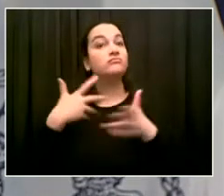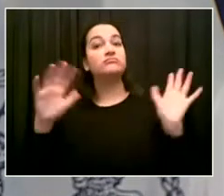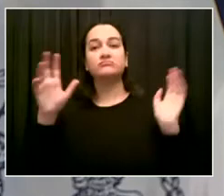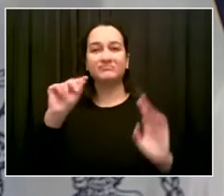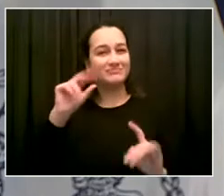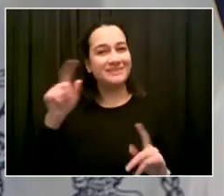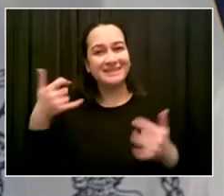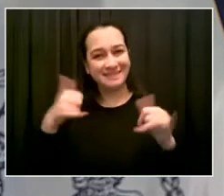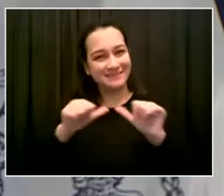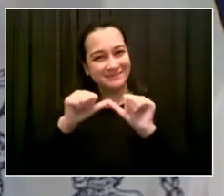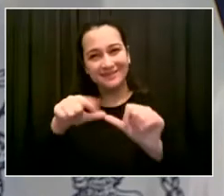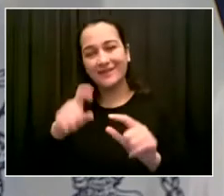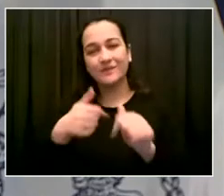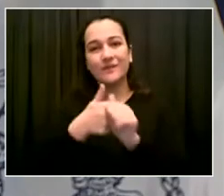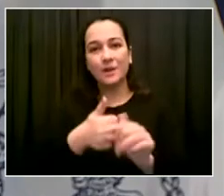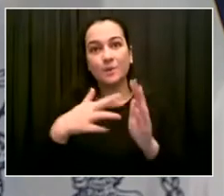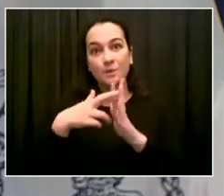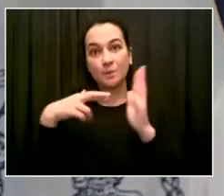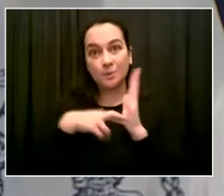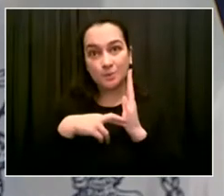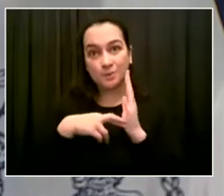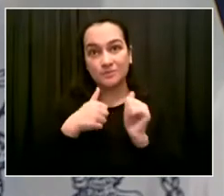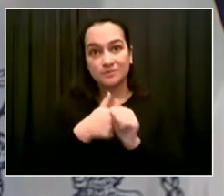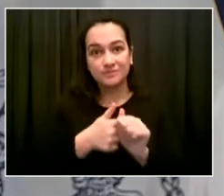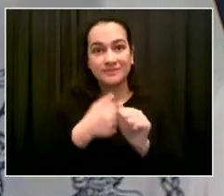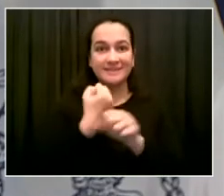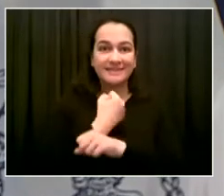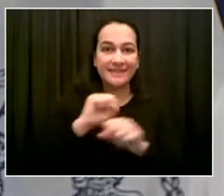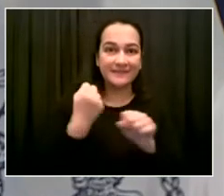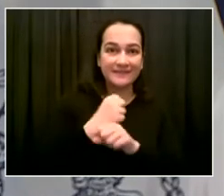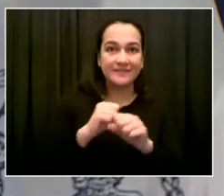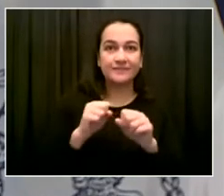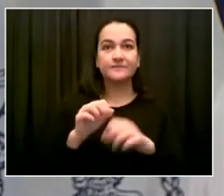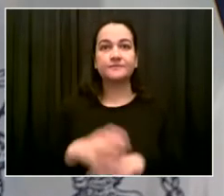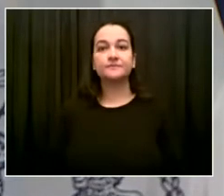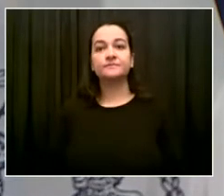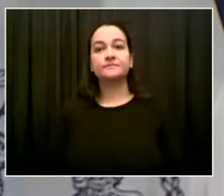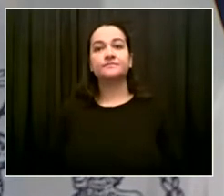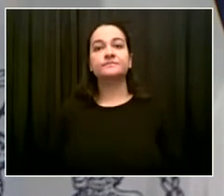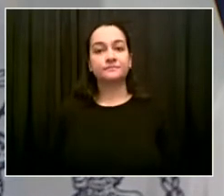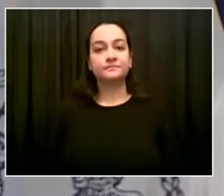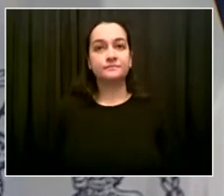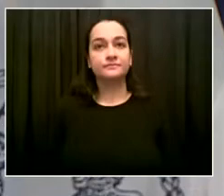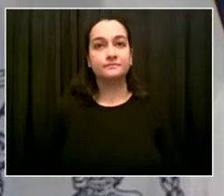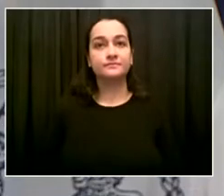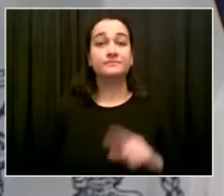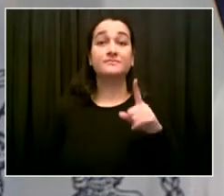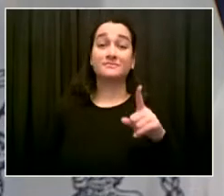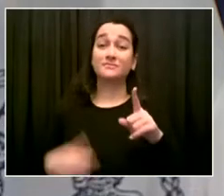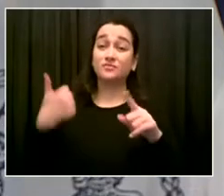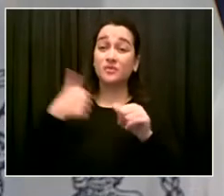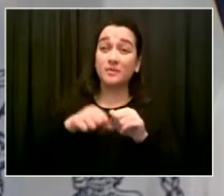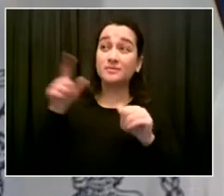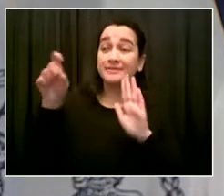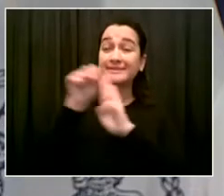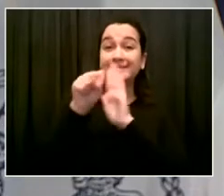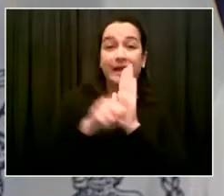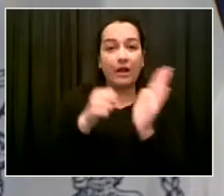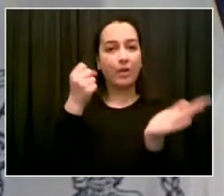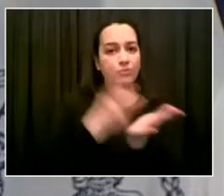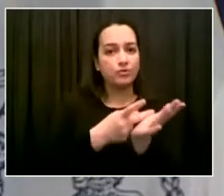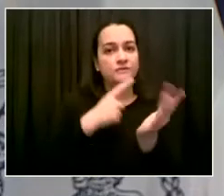go farther on indoor dining. 50% is enough for the foreseeable future. And we'll watch a number of the